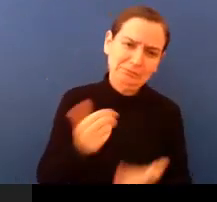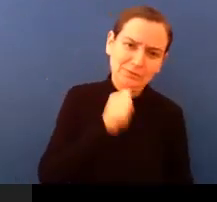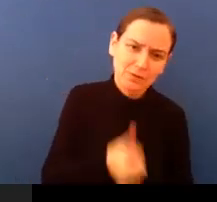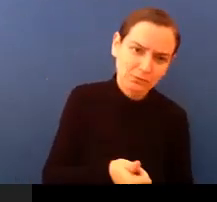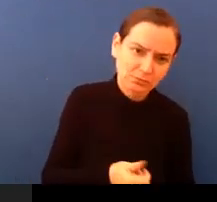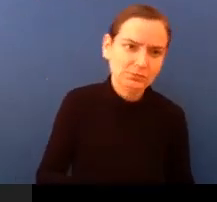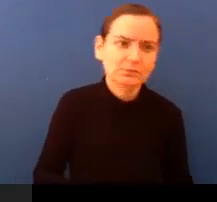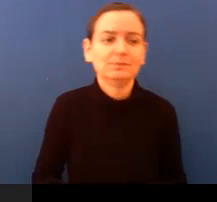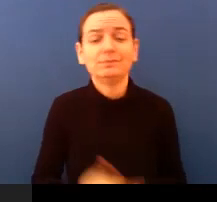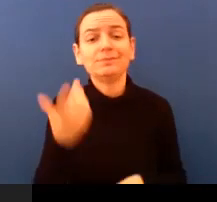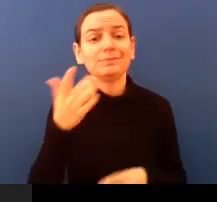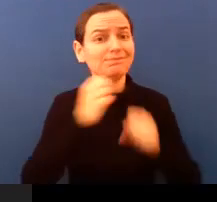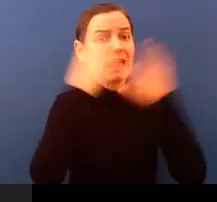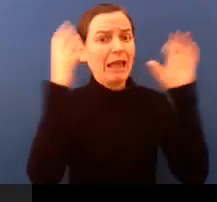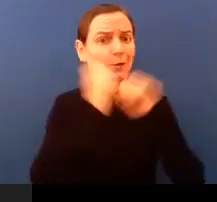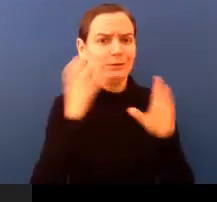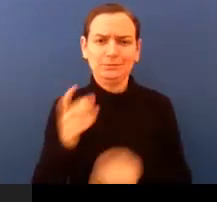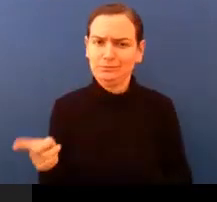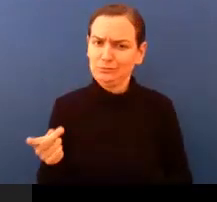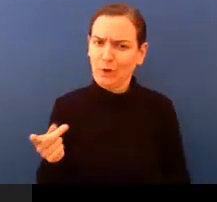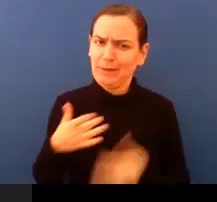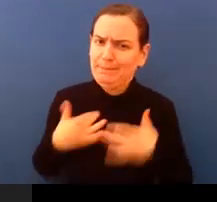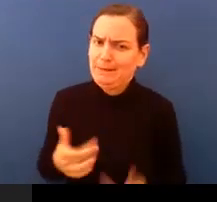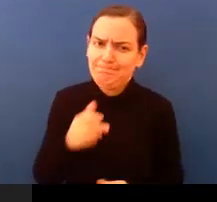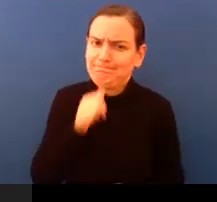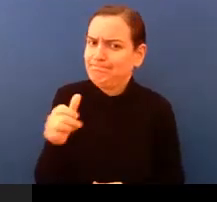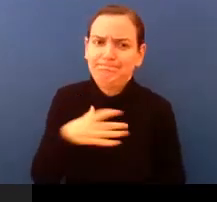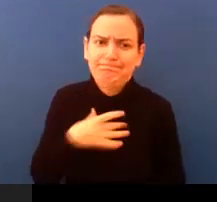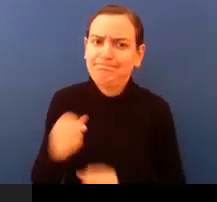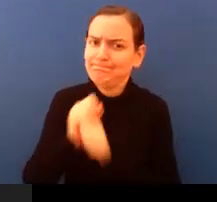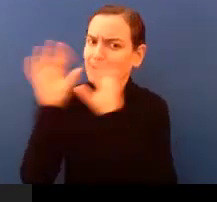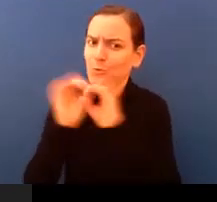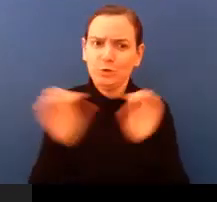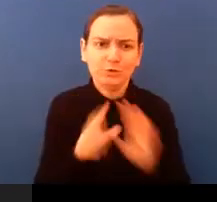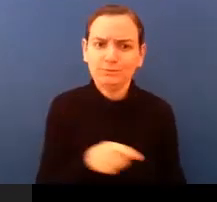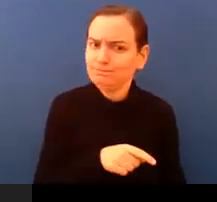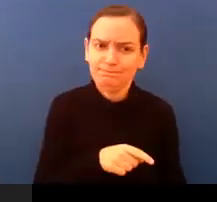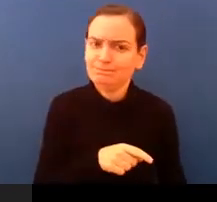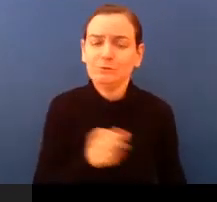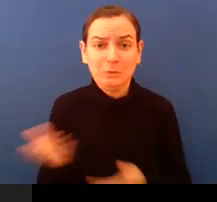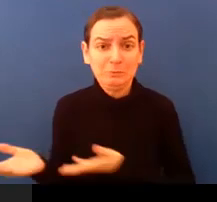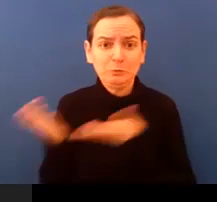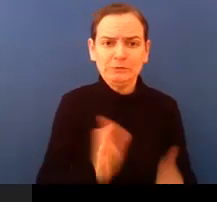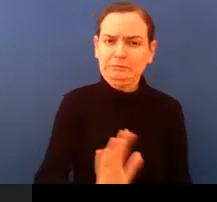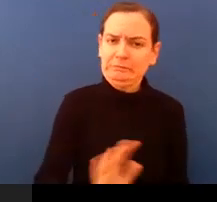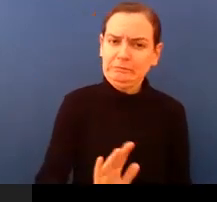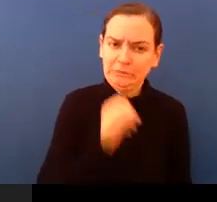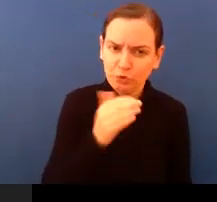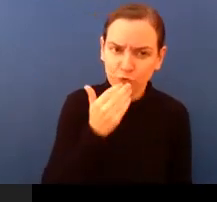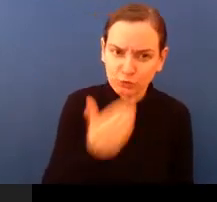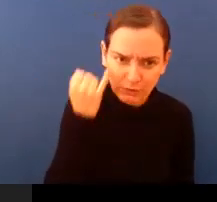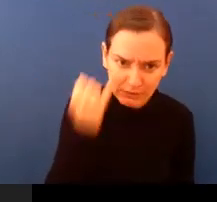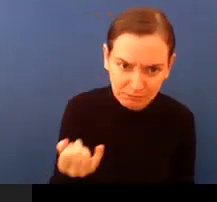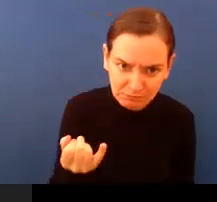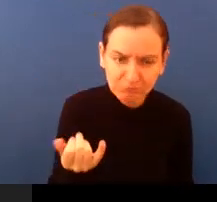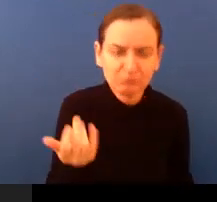left in a hotel room all day. We do take guide dogs hiking, but again, the dog, what kind of